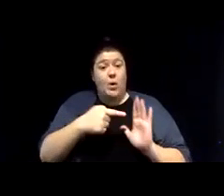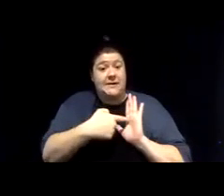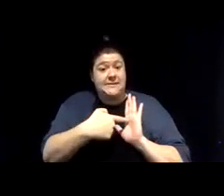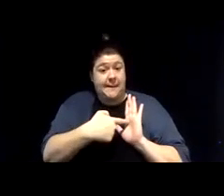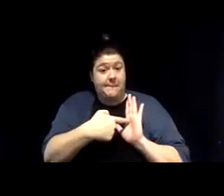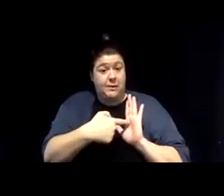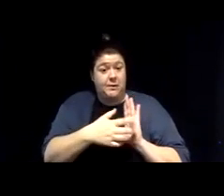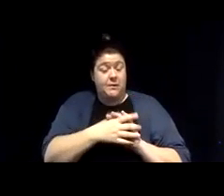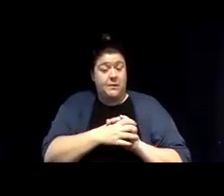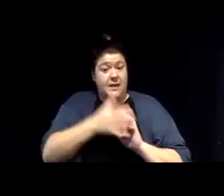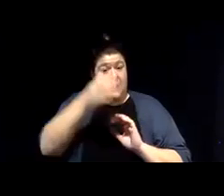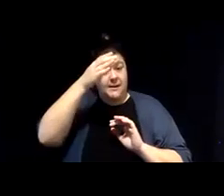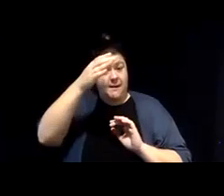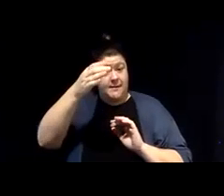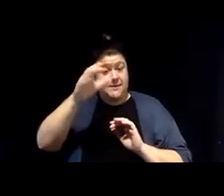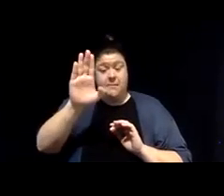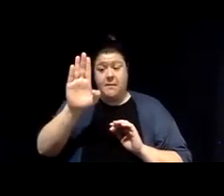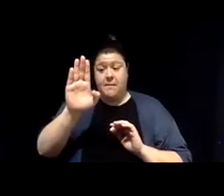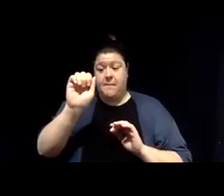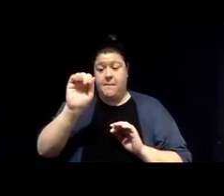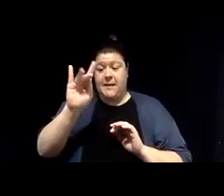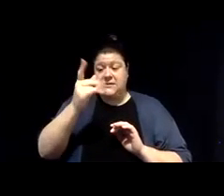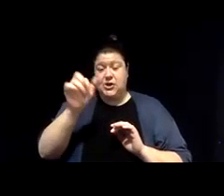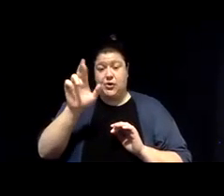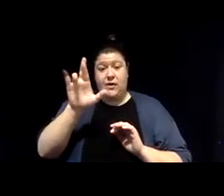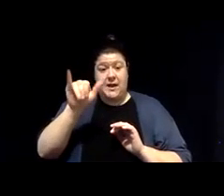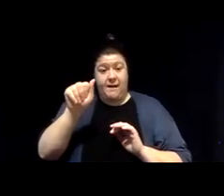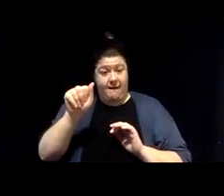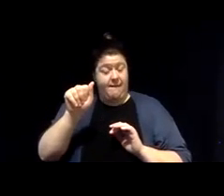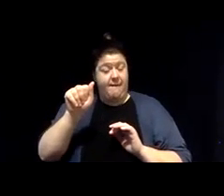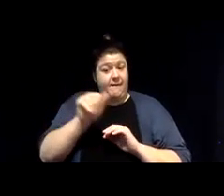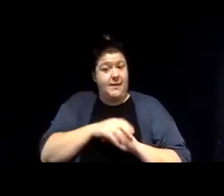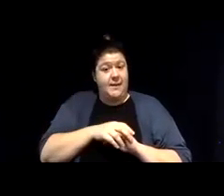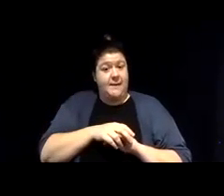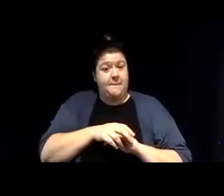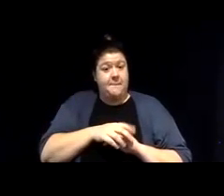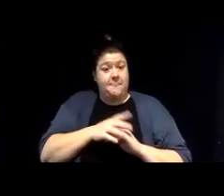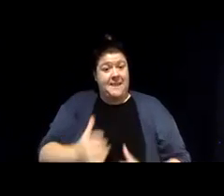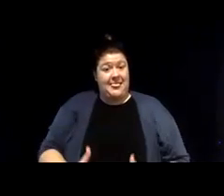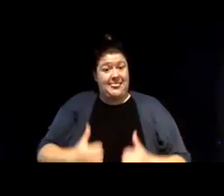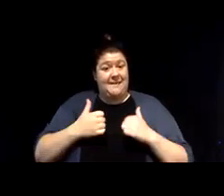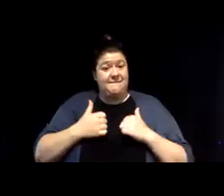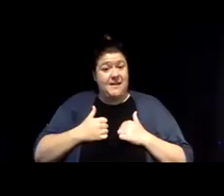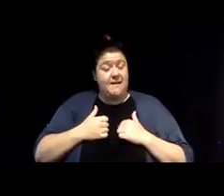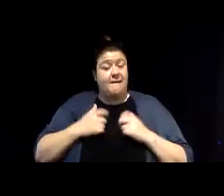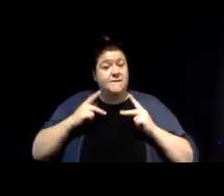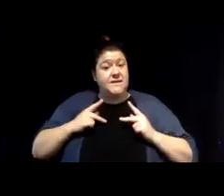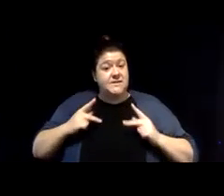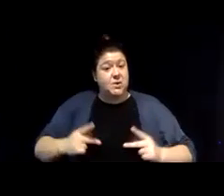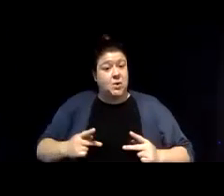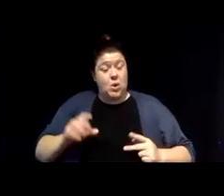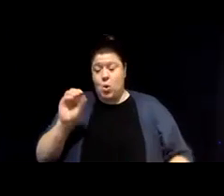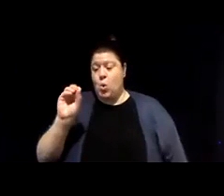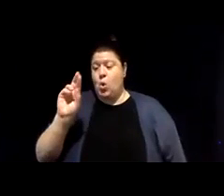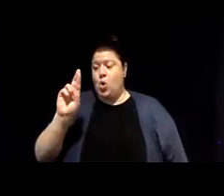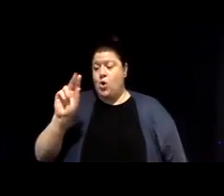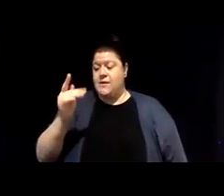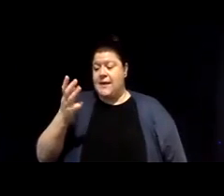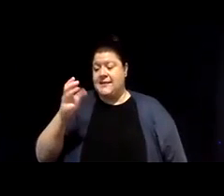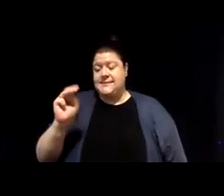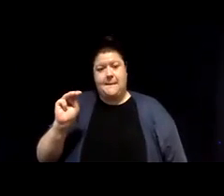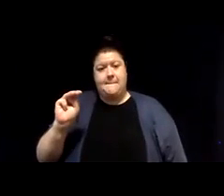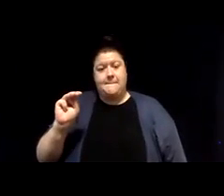the concept of bacteria, a living physical organism, is not visible to the naked eye,